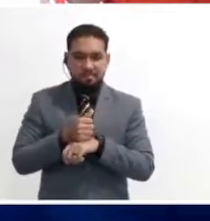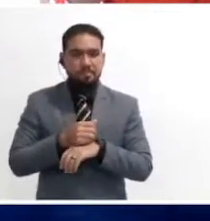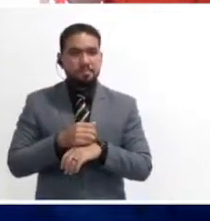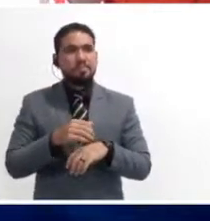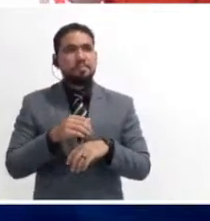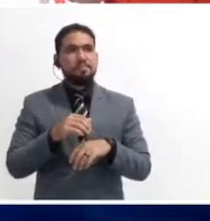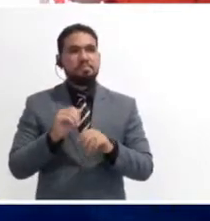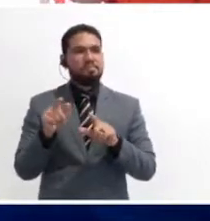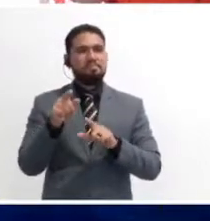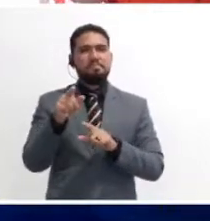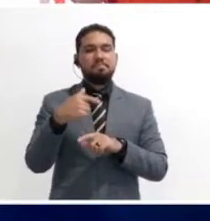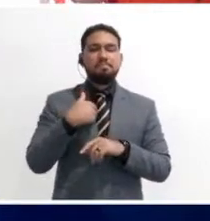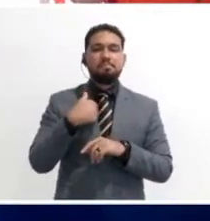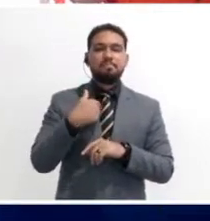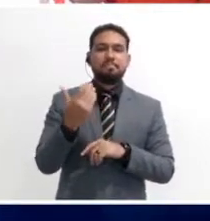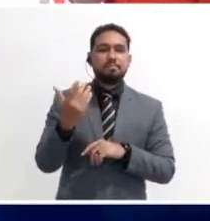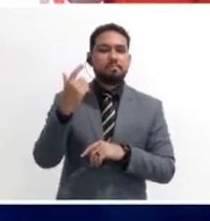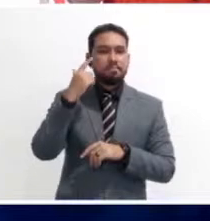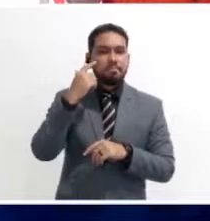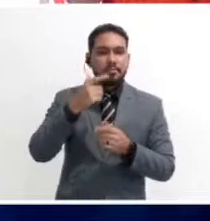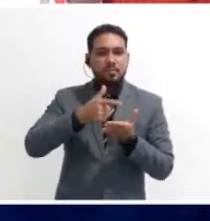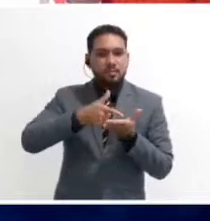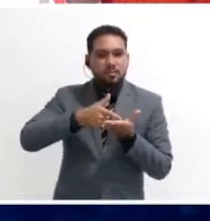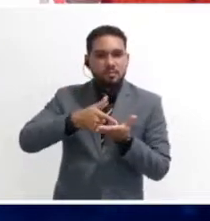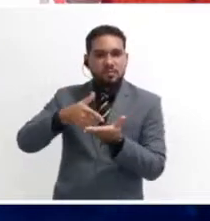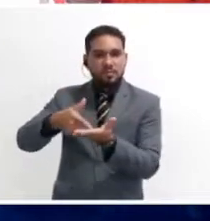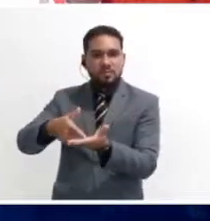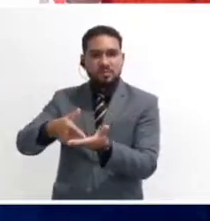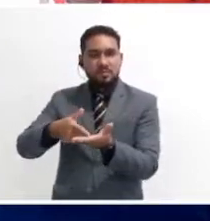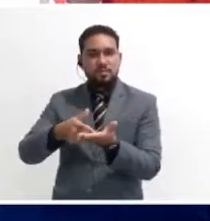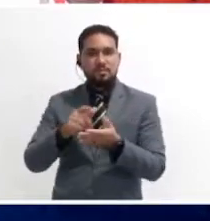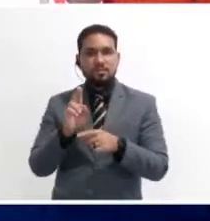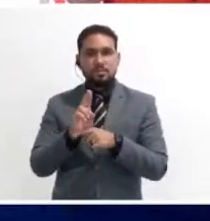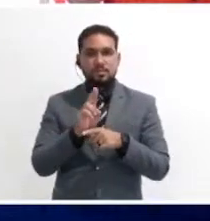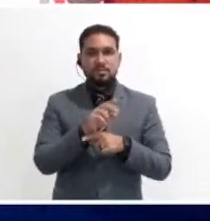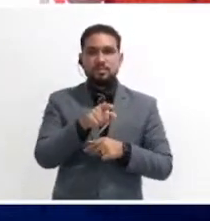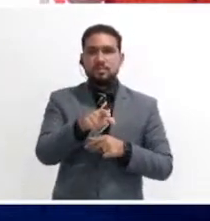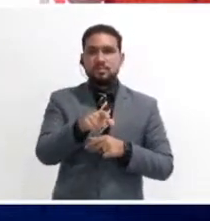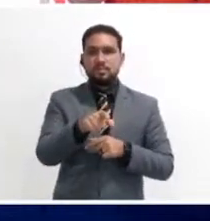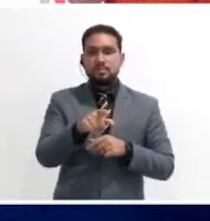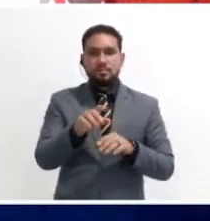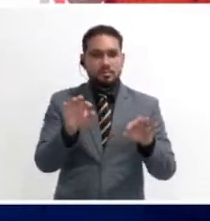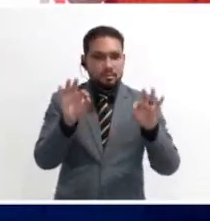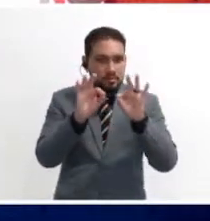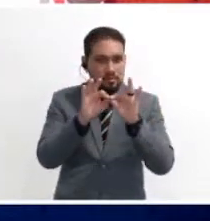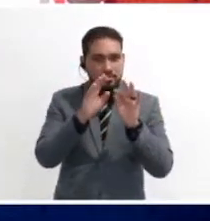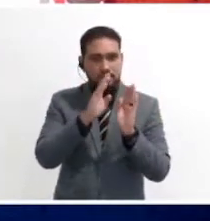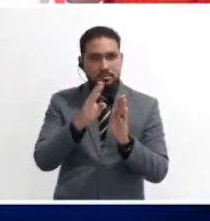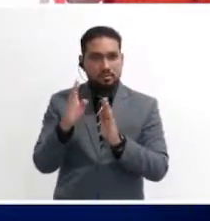be directly surface mounted to a printed circuit board.